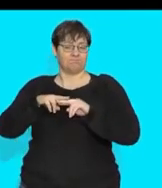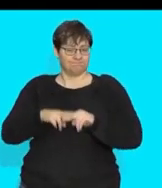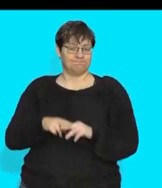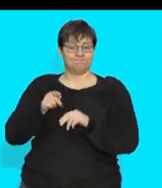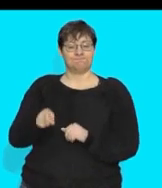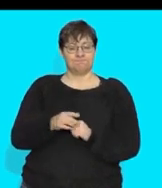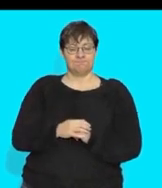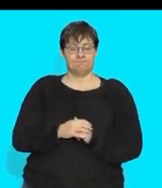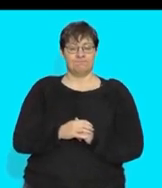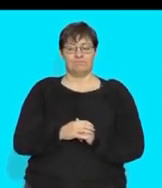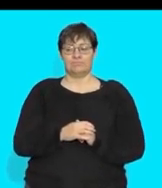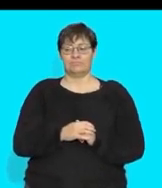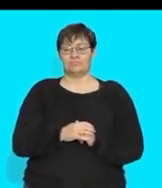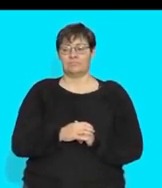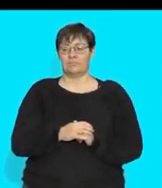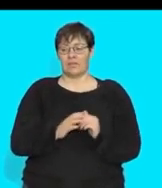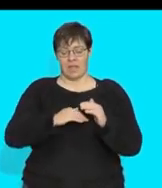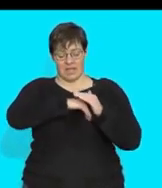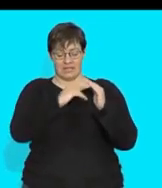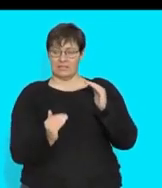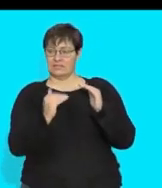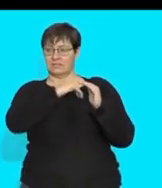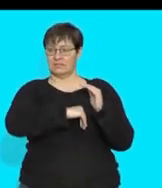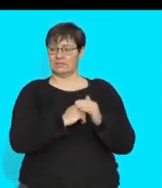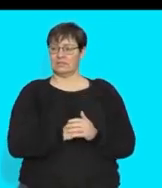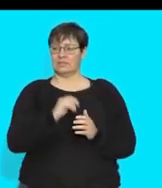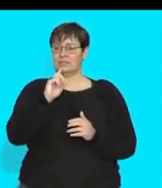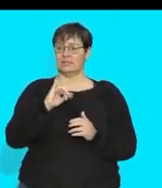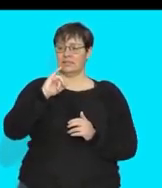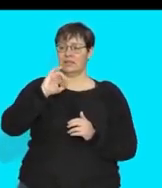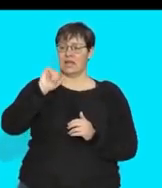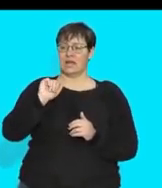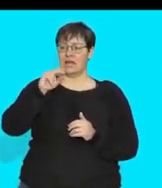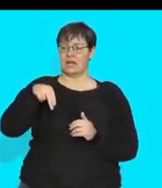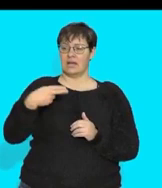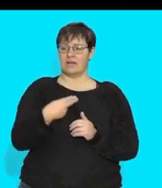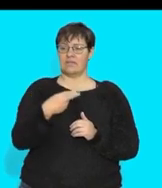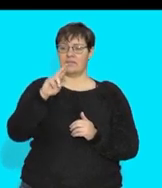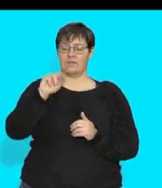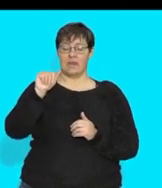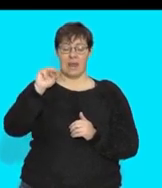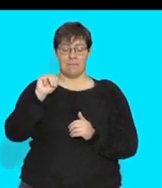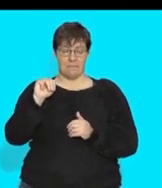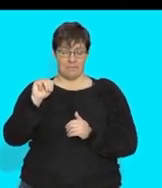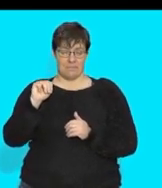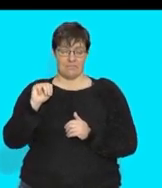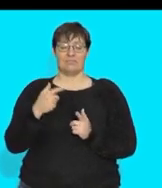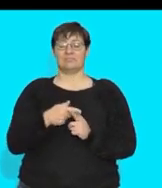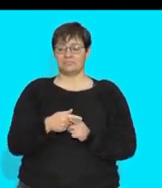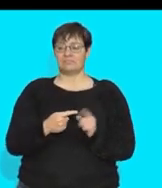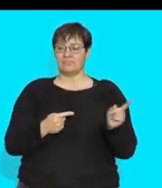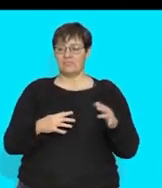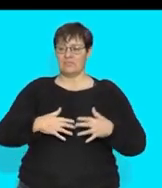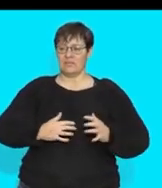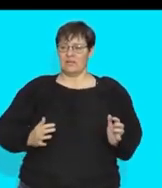these. Okay, the diaphragm, it's a muscle, and these intercostal muscles over here. They are going to bring out